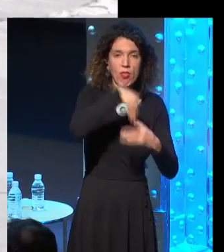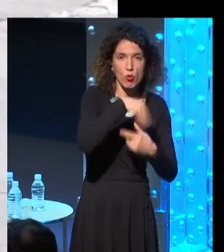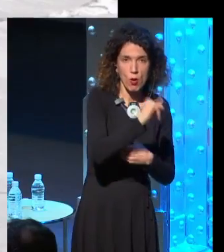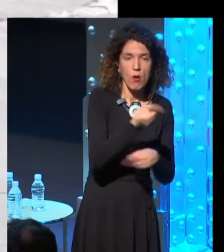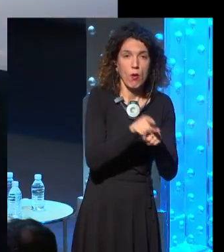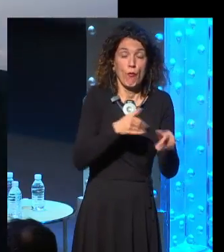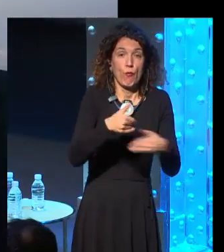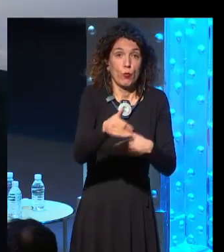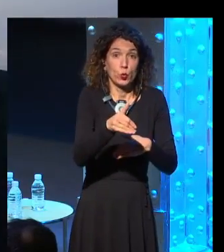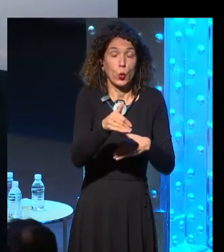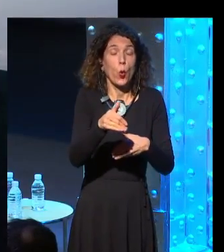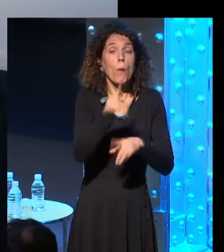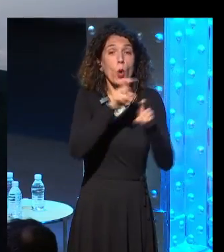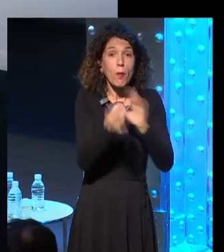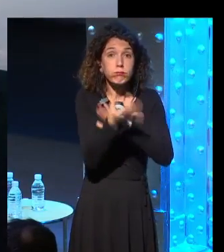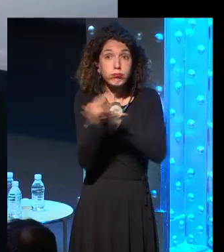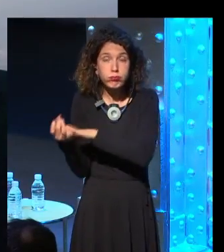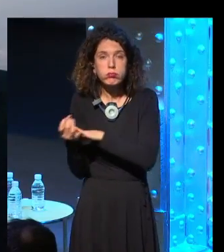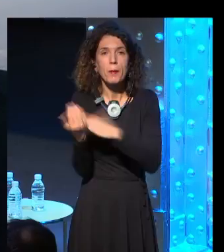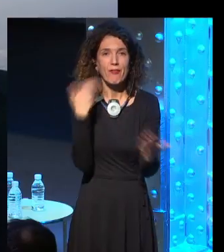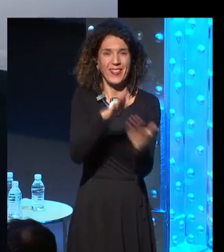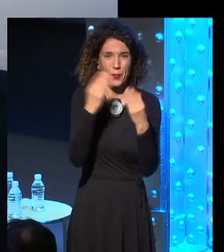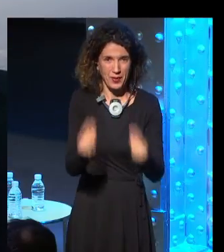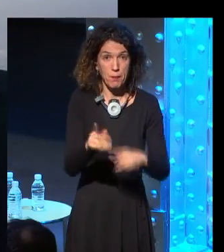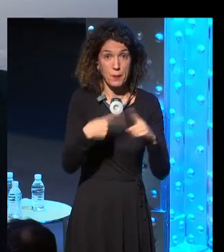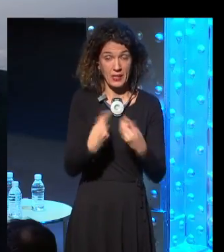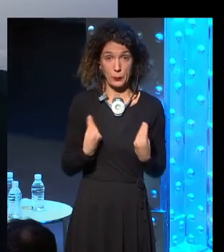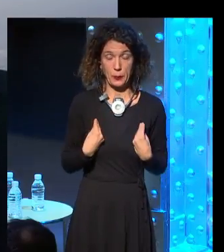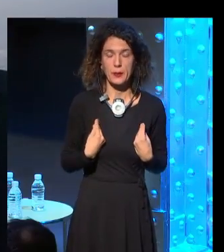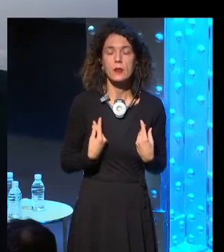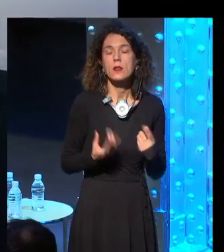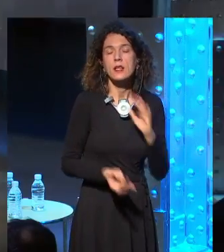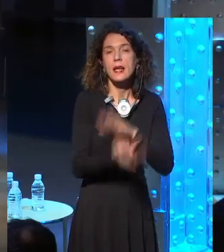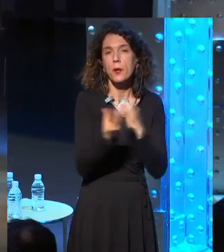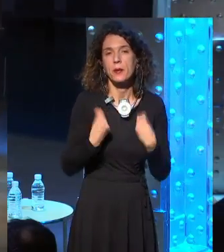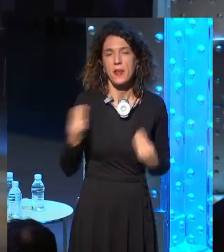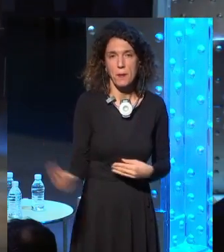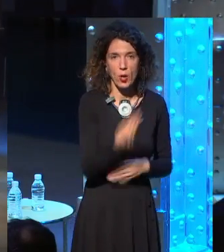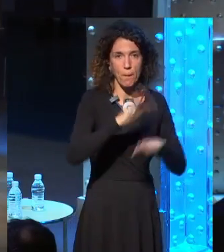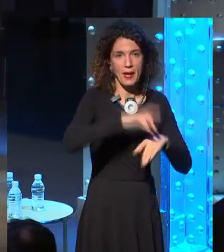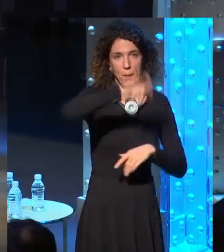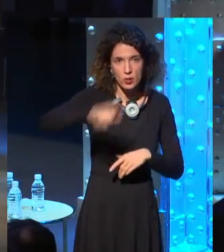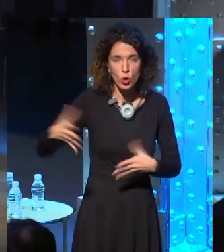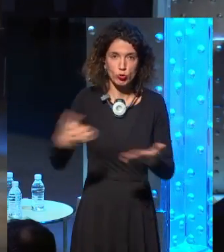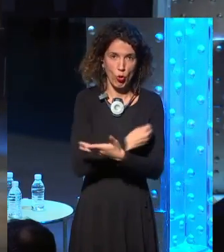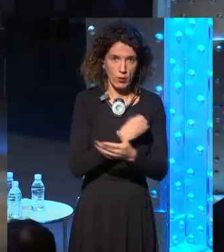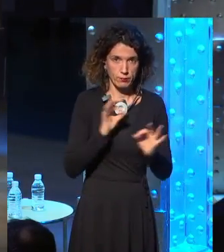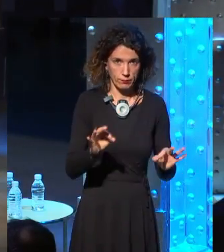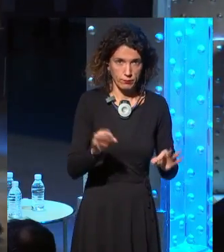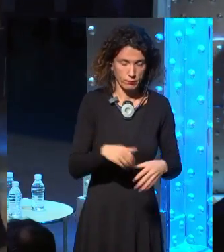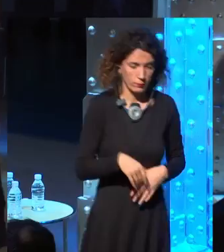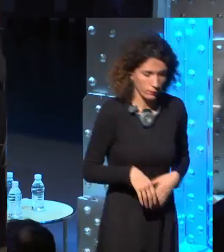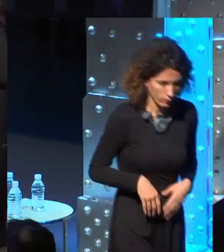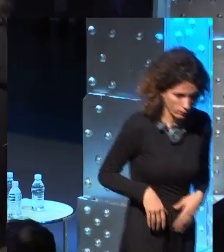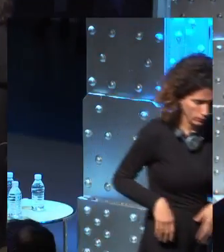so that we can make better lives for all, and maybe even, you know, do as well as Finland in the next